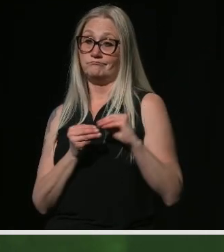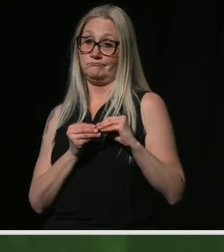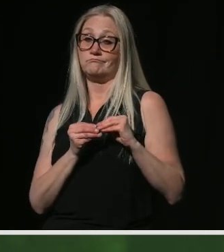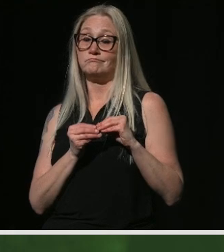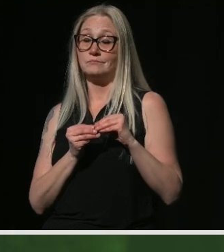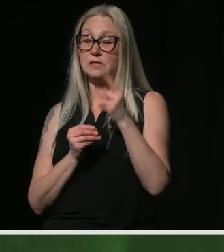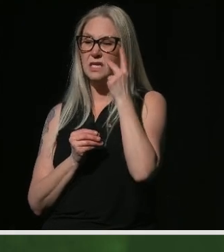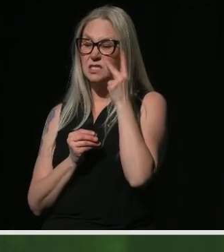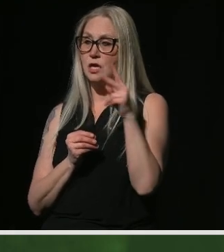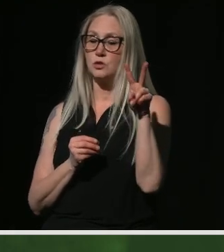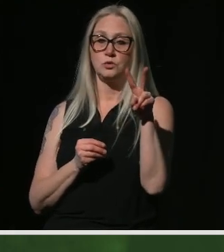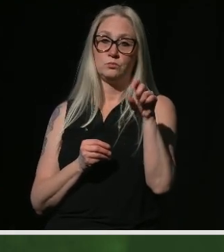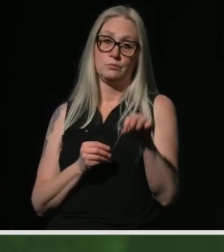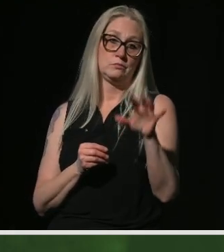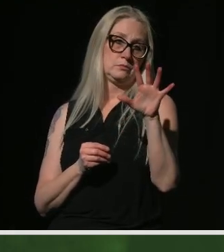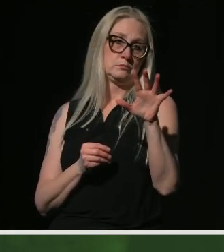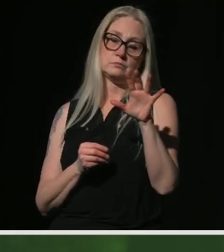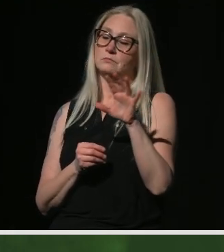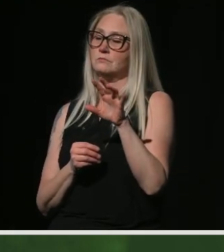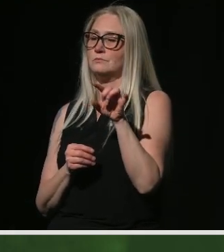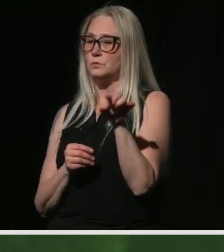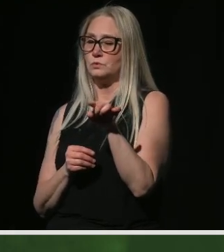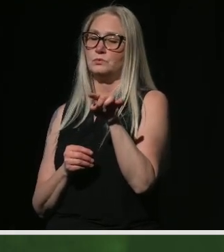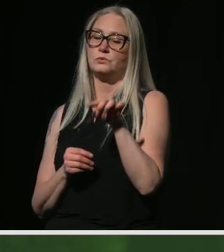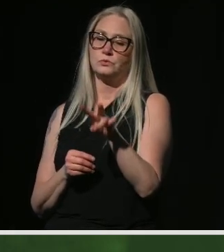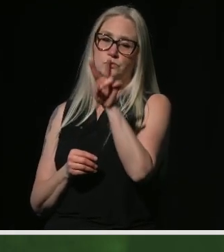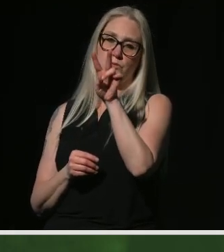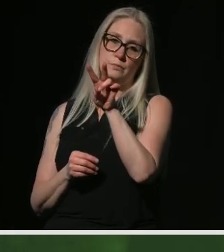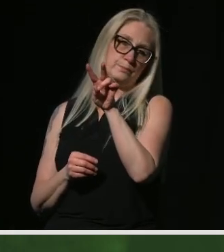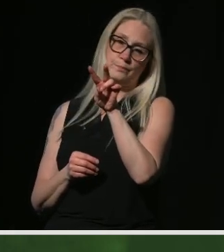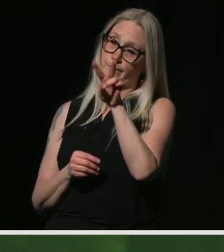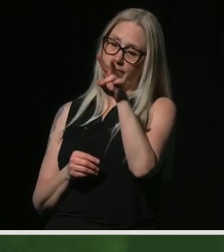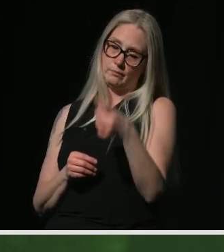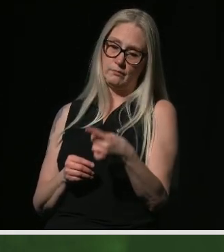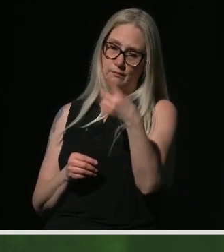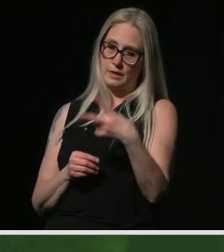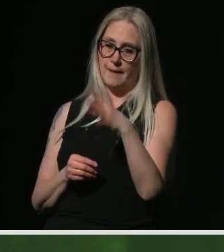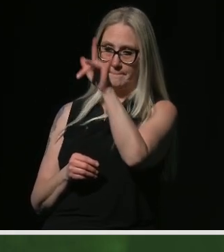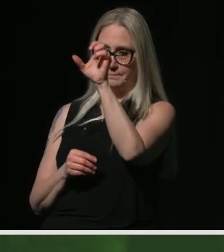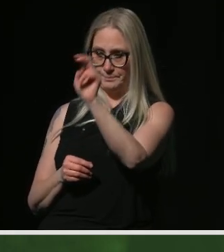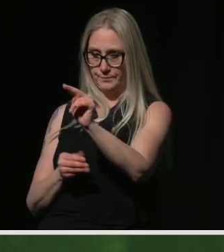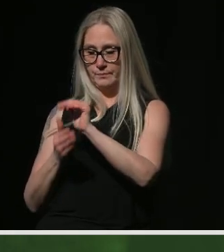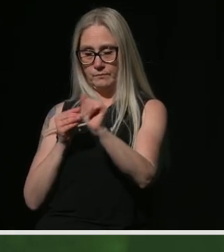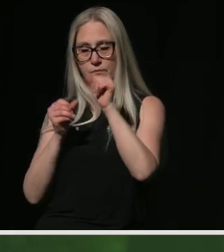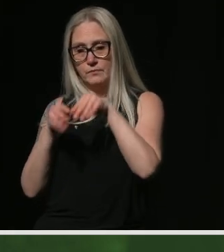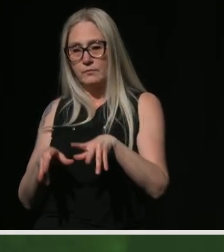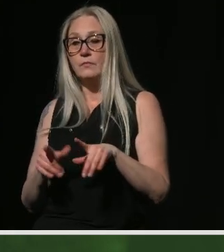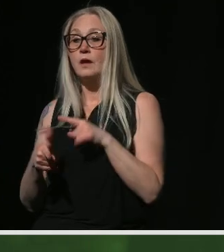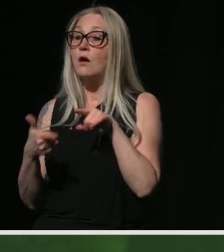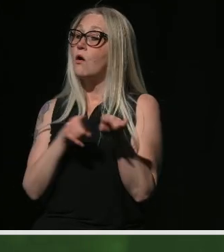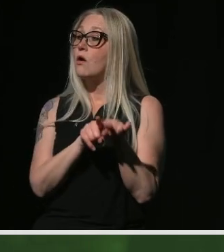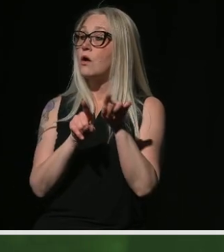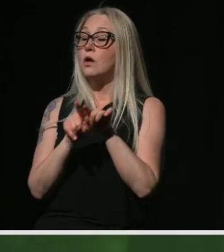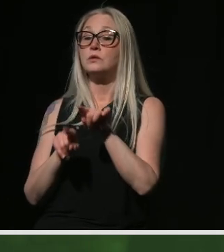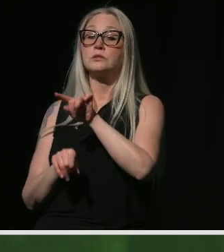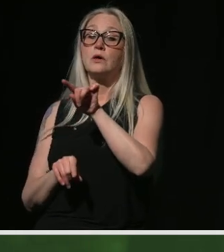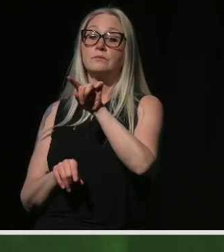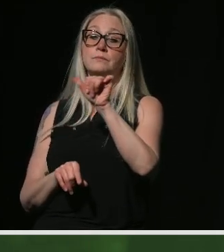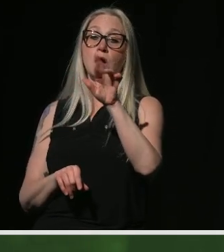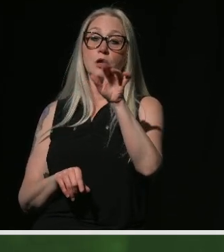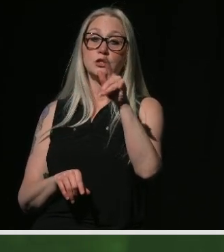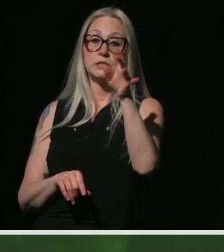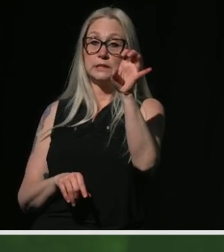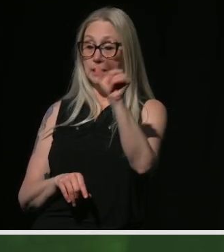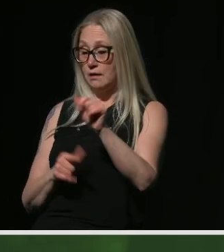3.5 billion euros in losses in 2021 that affected more than half the European Union. We're also seeing this in Argentina, Chile, South